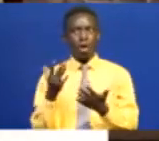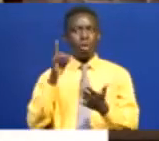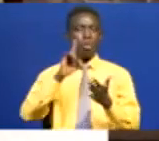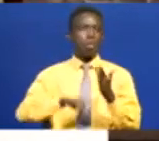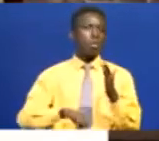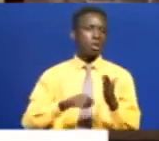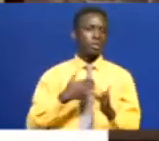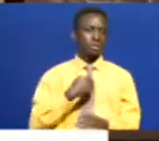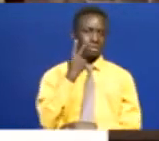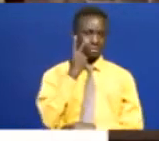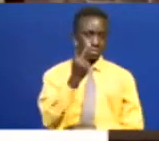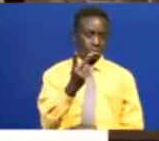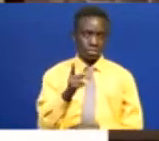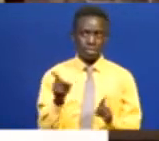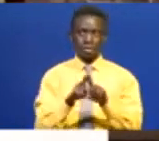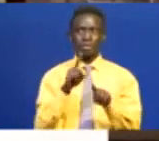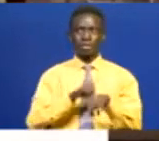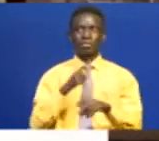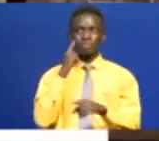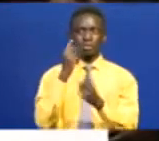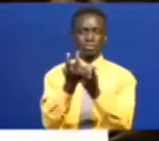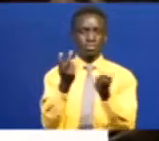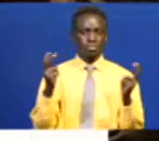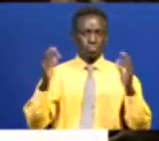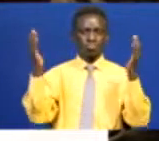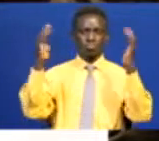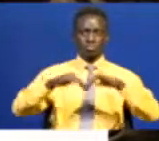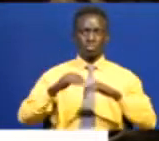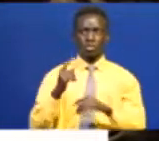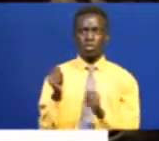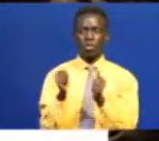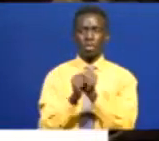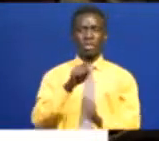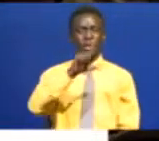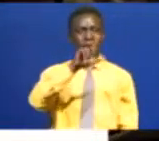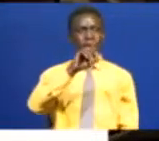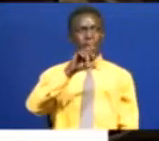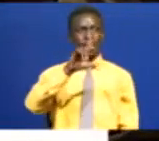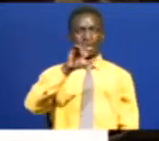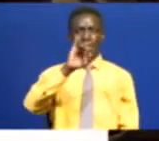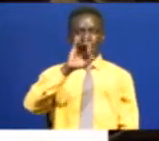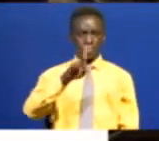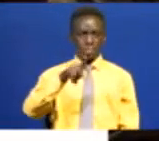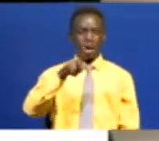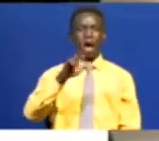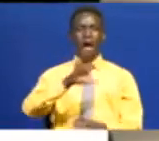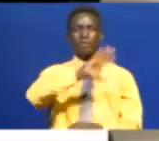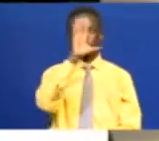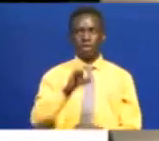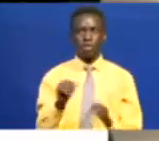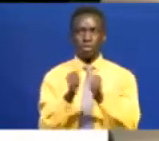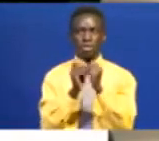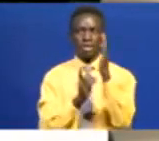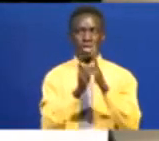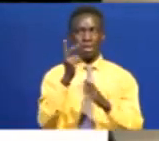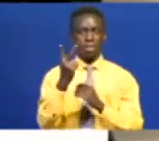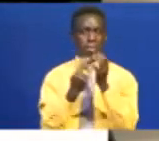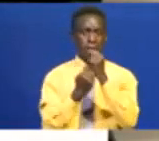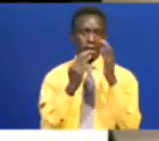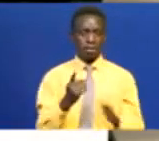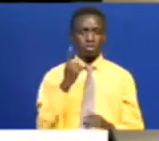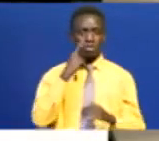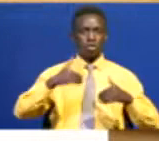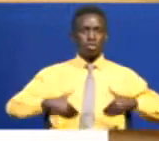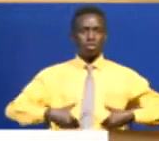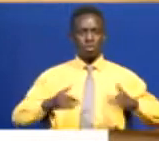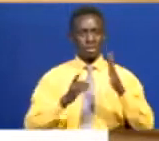at a stakeholder dialogue and networking forum convened by Leap Africa and development partners, it emerged that youth development